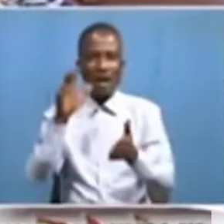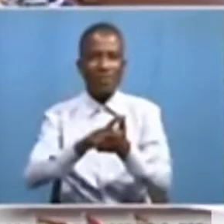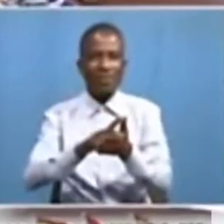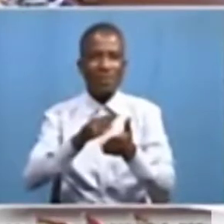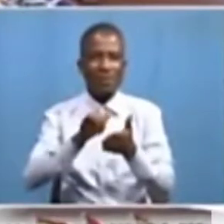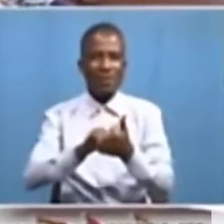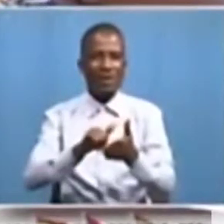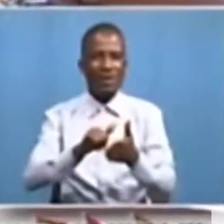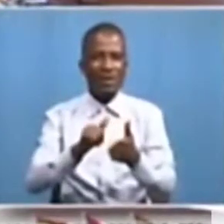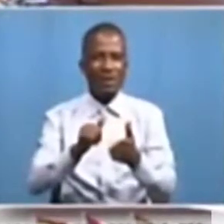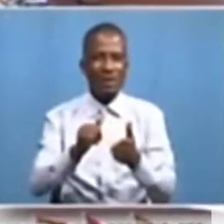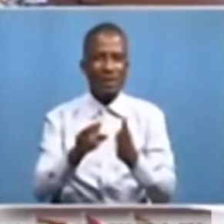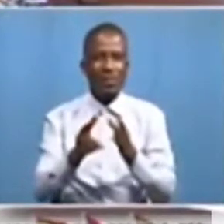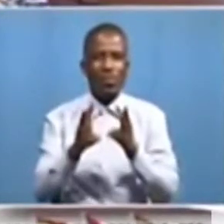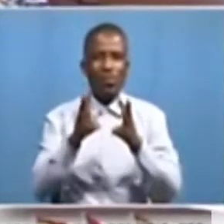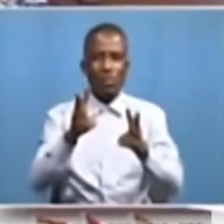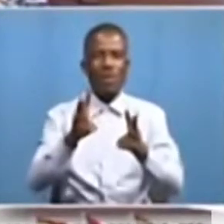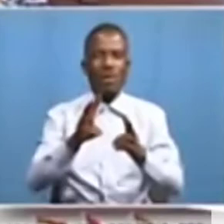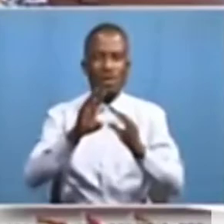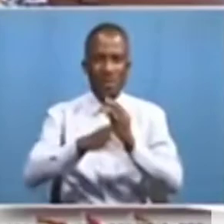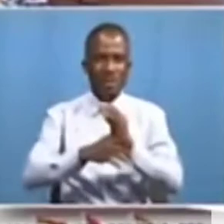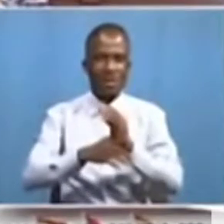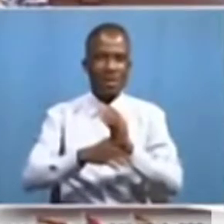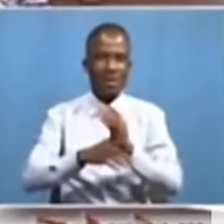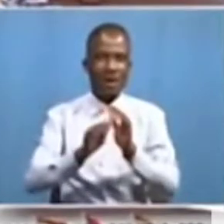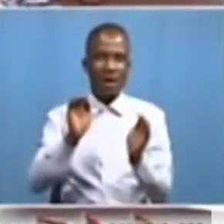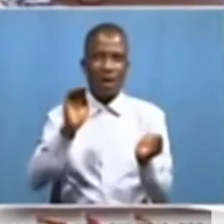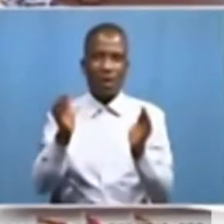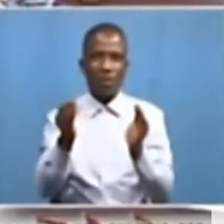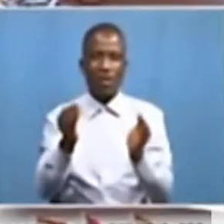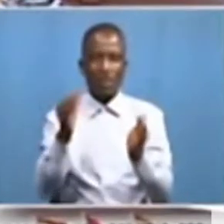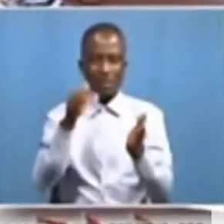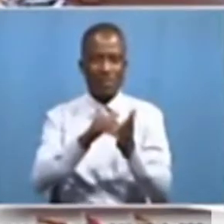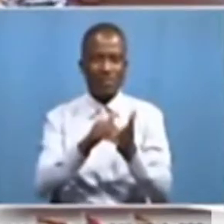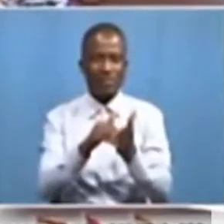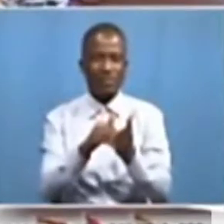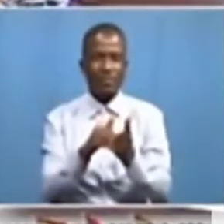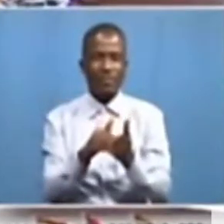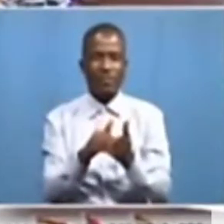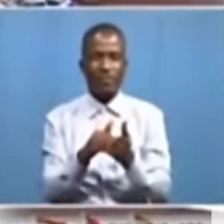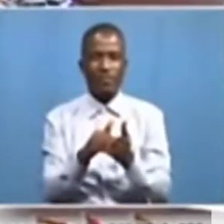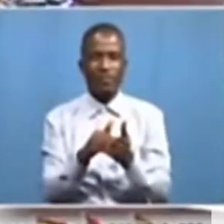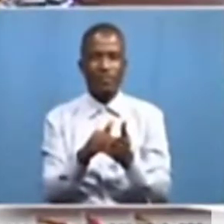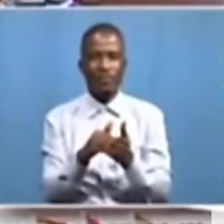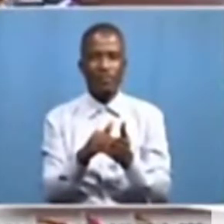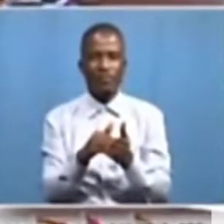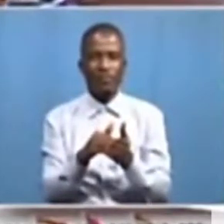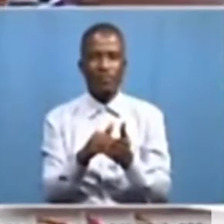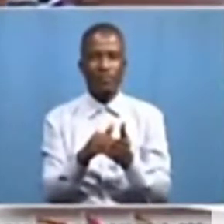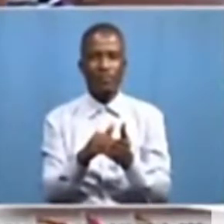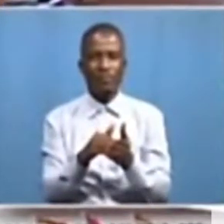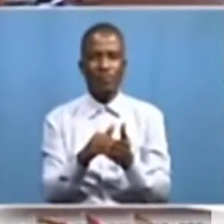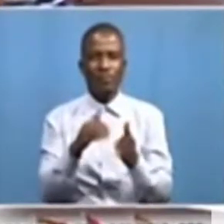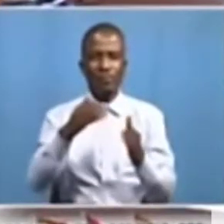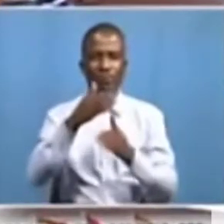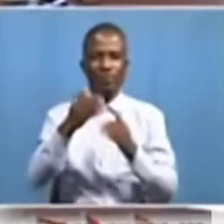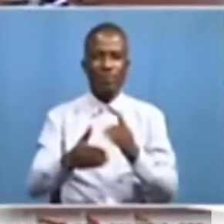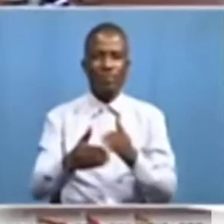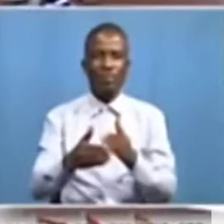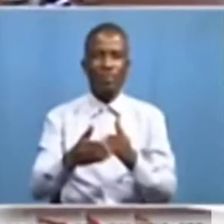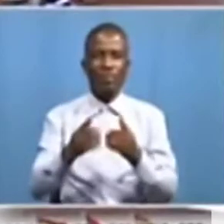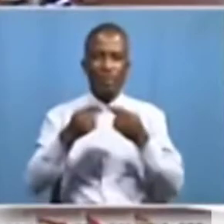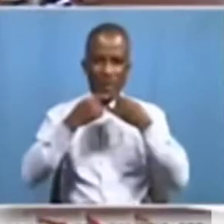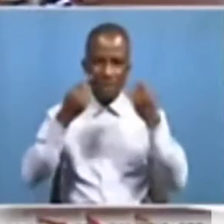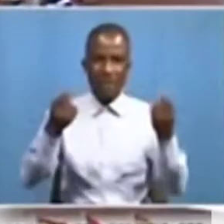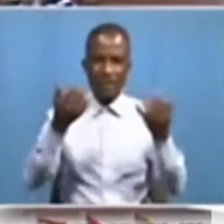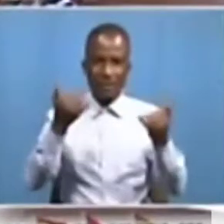this opinion with reference to the Tenadi and Ahmad Okansi line of cases. End of quote. Conclusion. We conclude